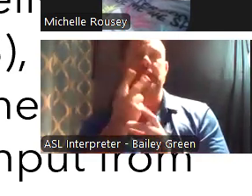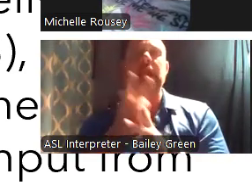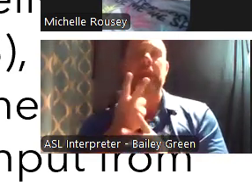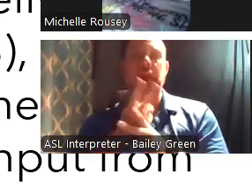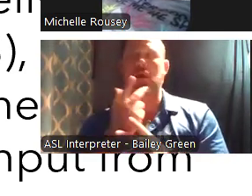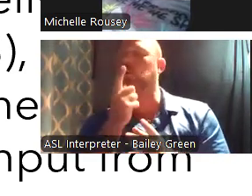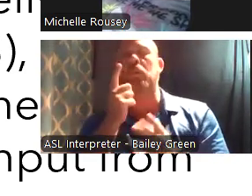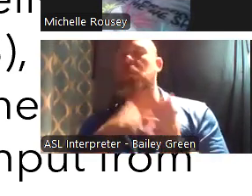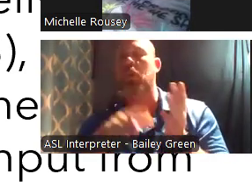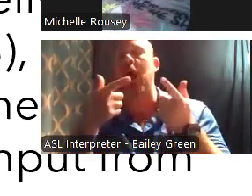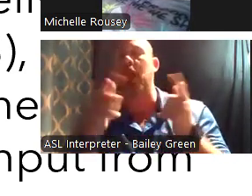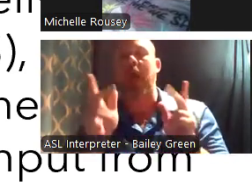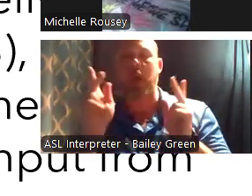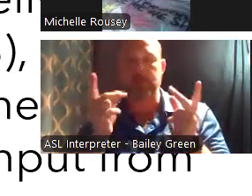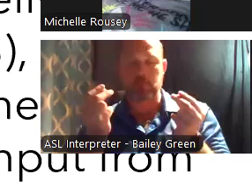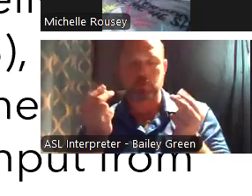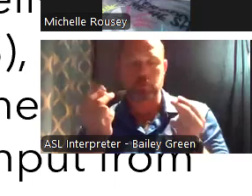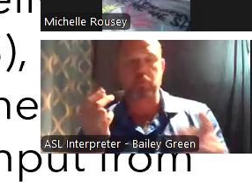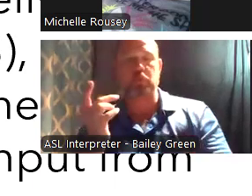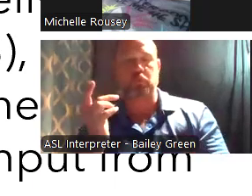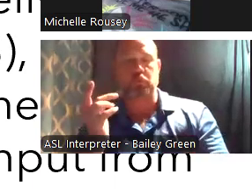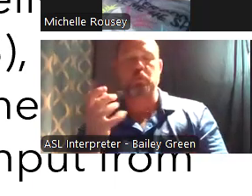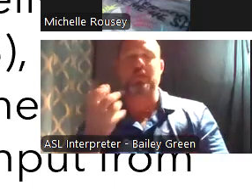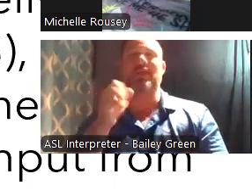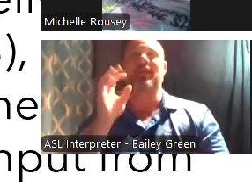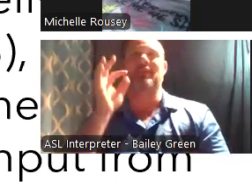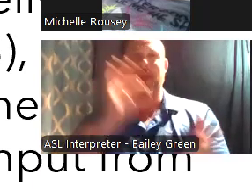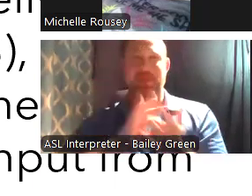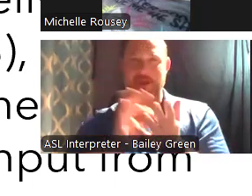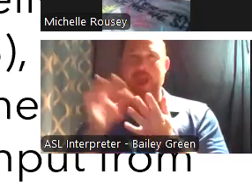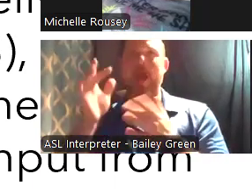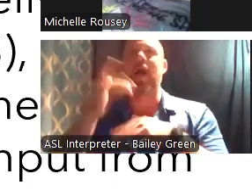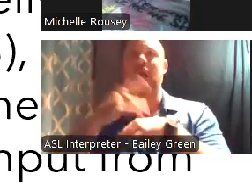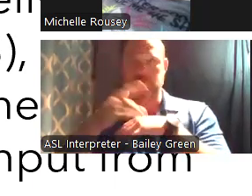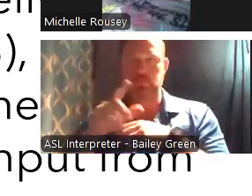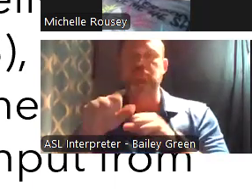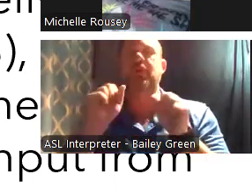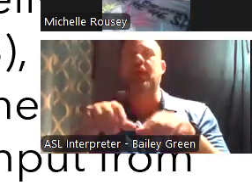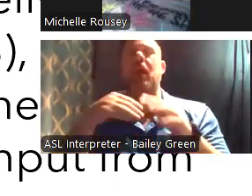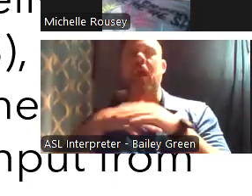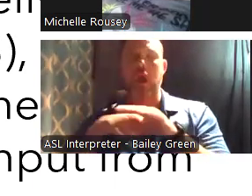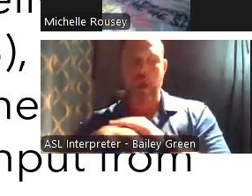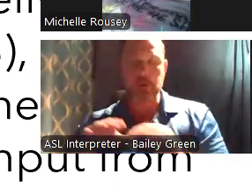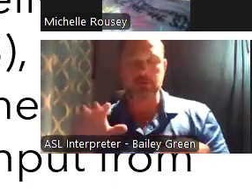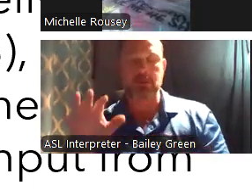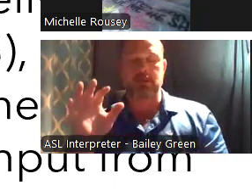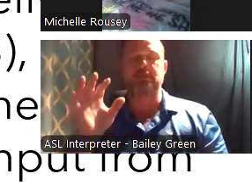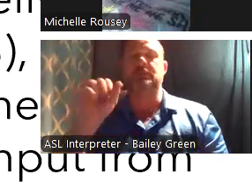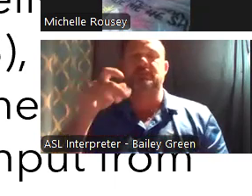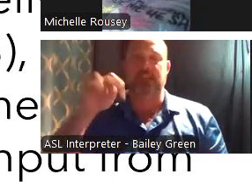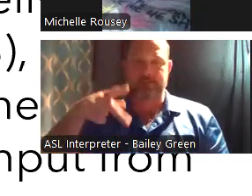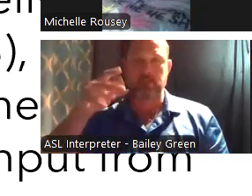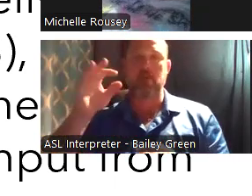what that allows people to do is to get Medi-Cal eligibility based on self-attestation so that they can access SNF